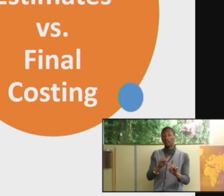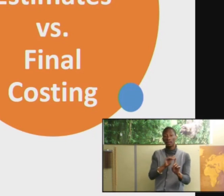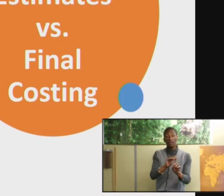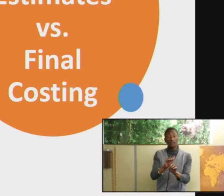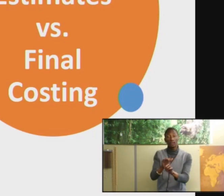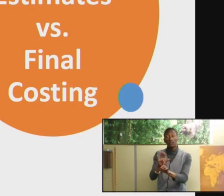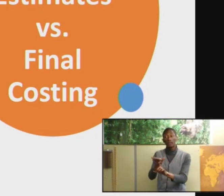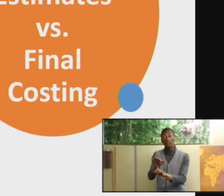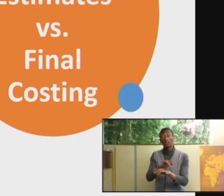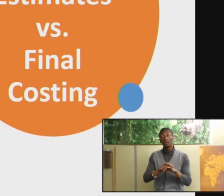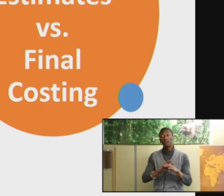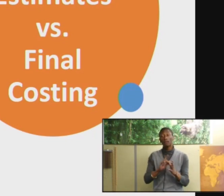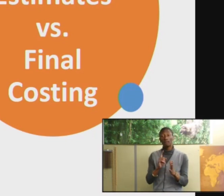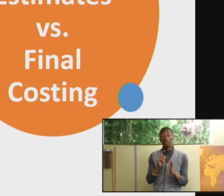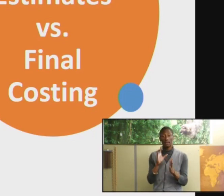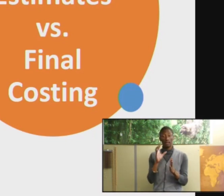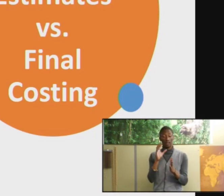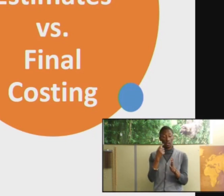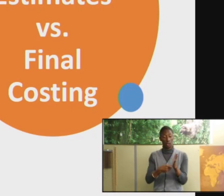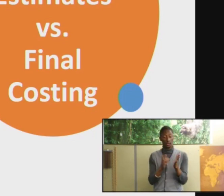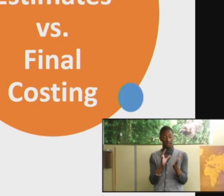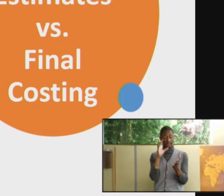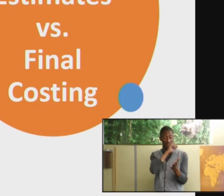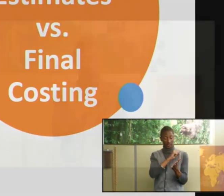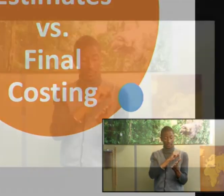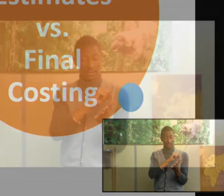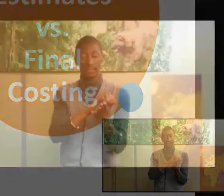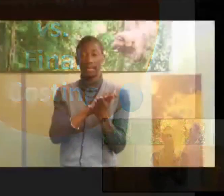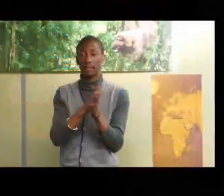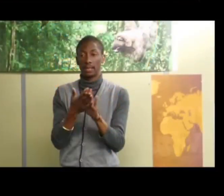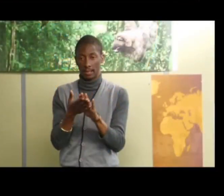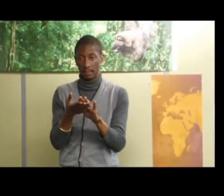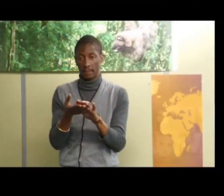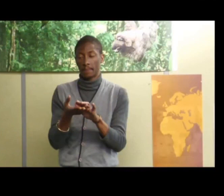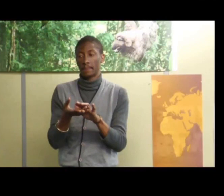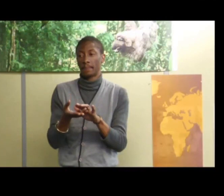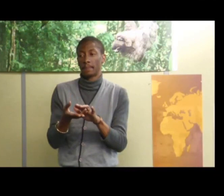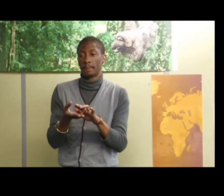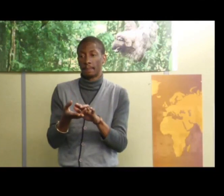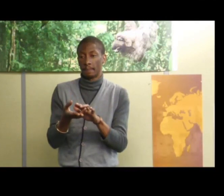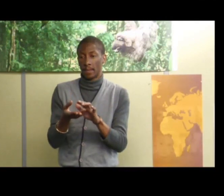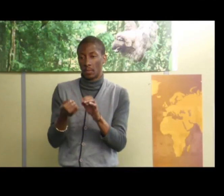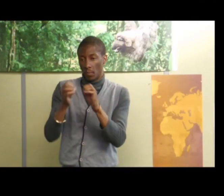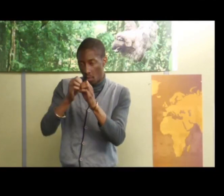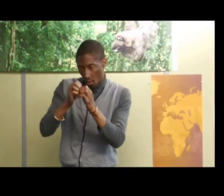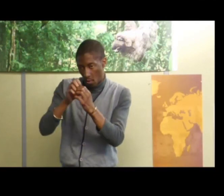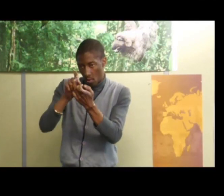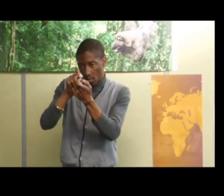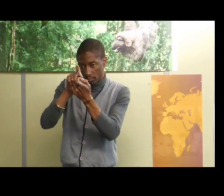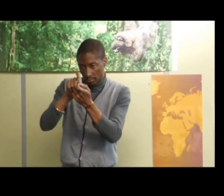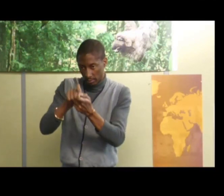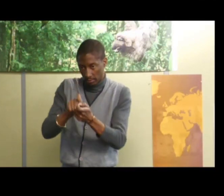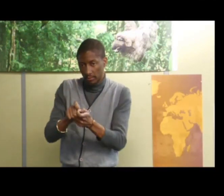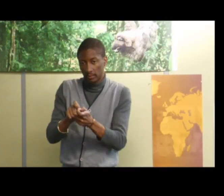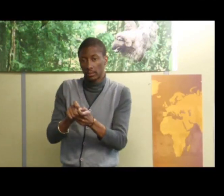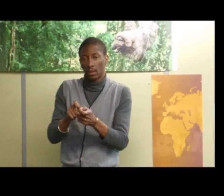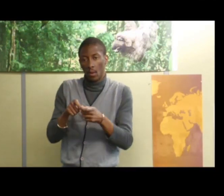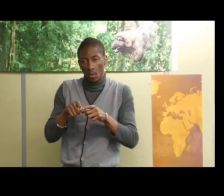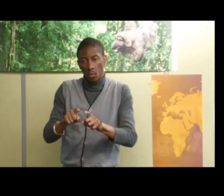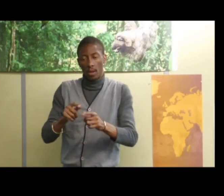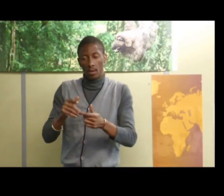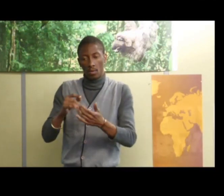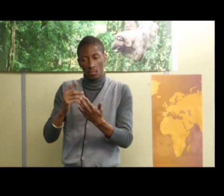the estimates get increasingly more granular as the project goes on,